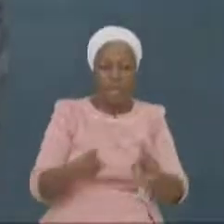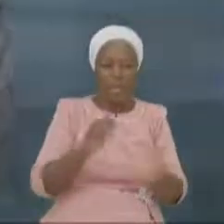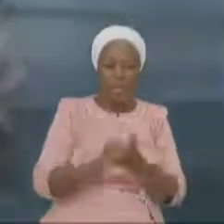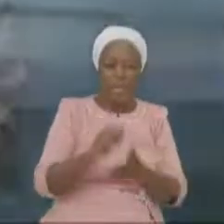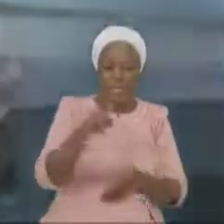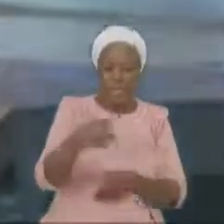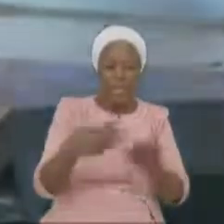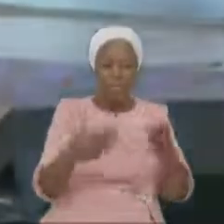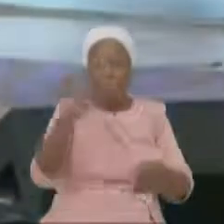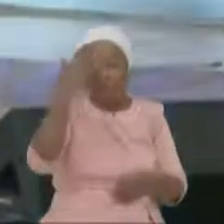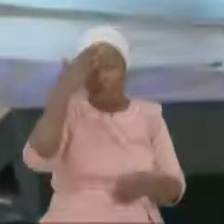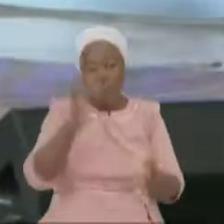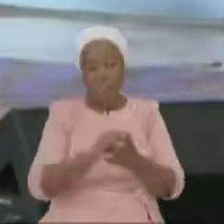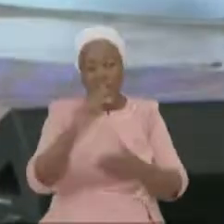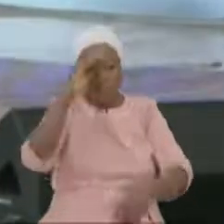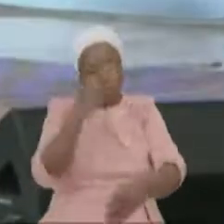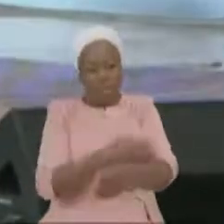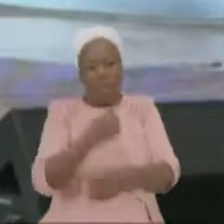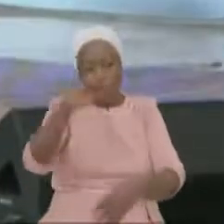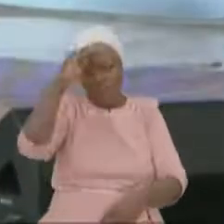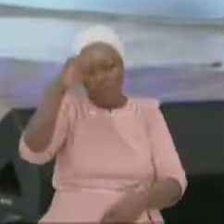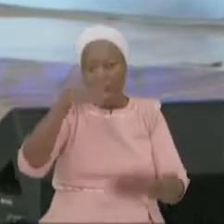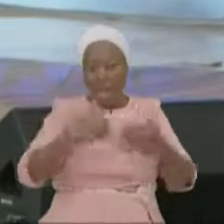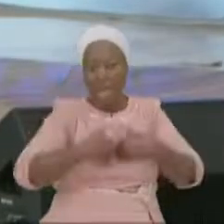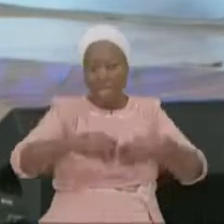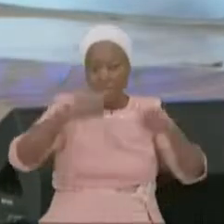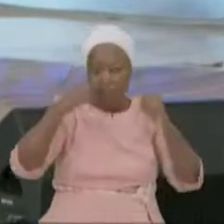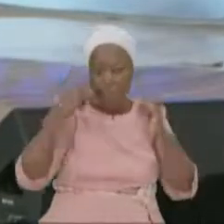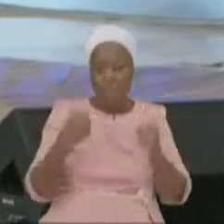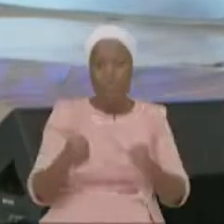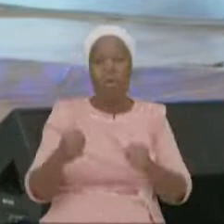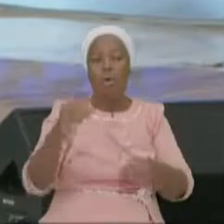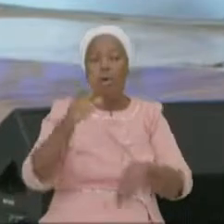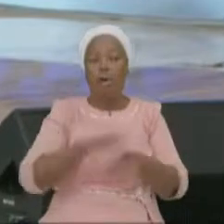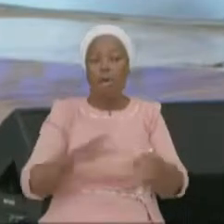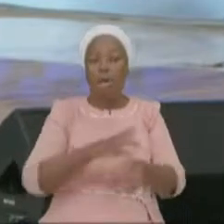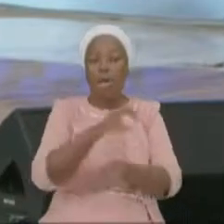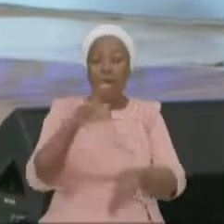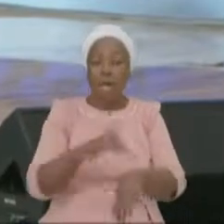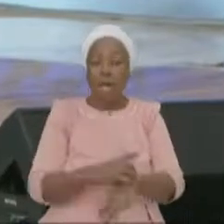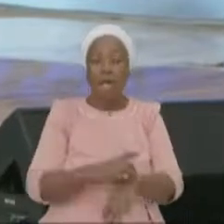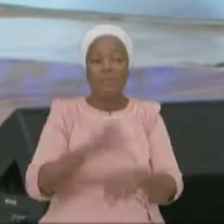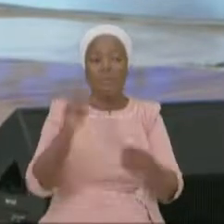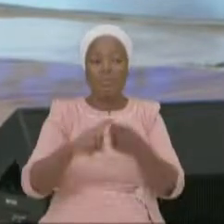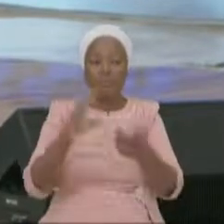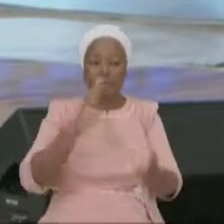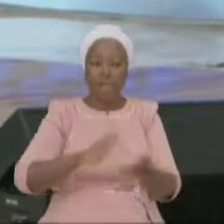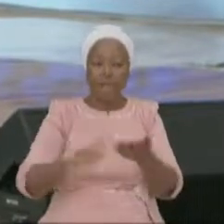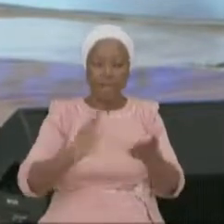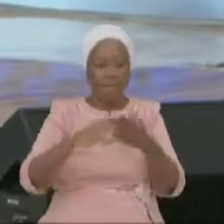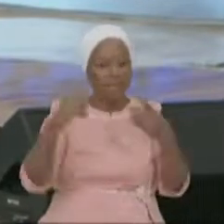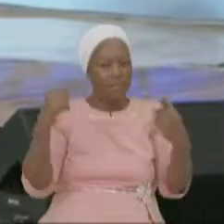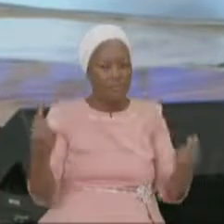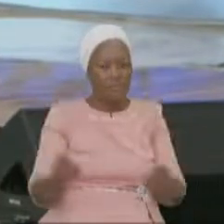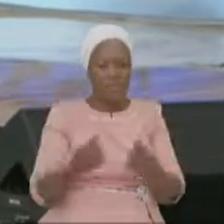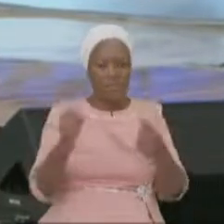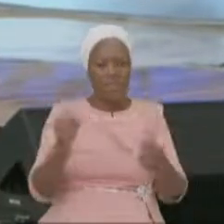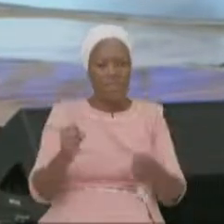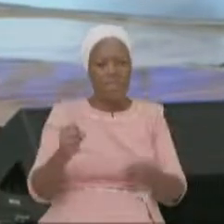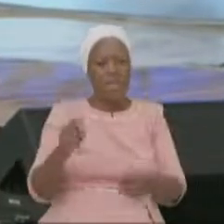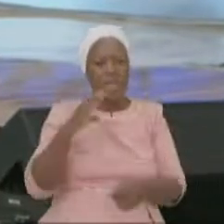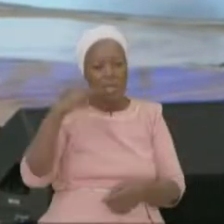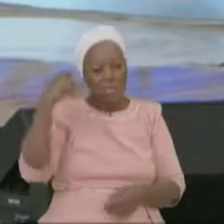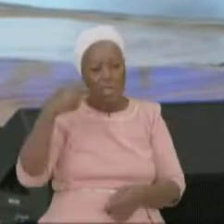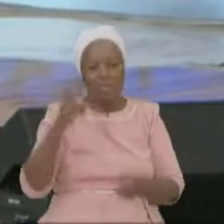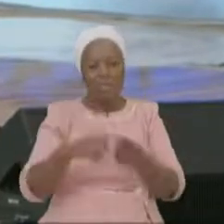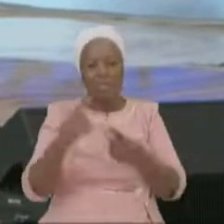know that the Son of Man has power on earth to forgive sins, it says